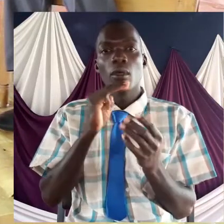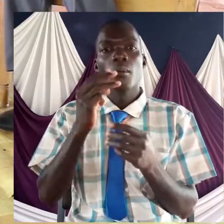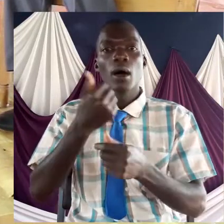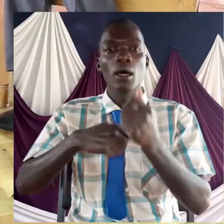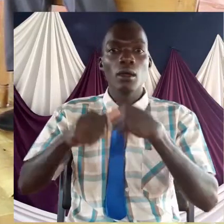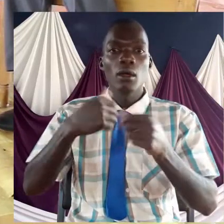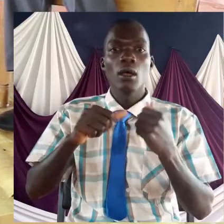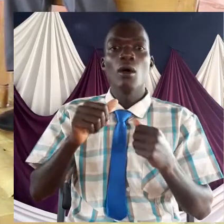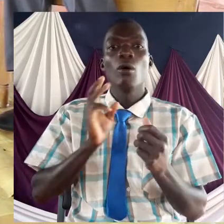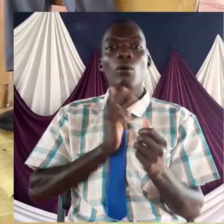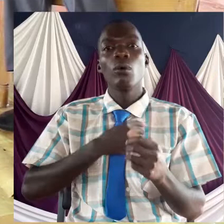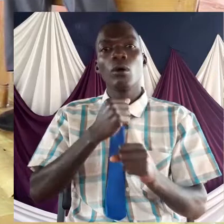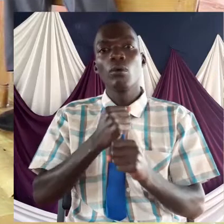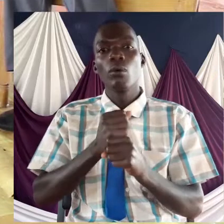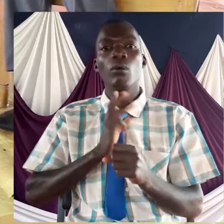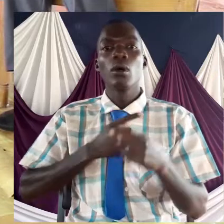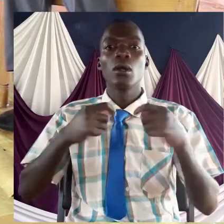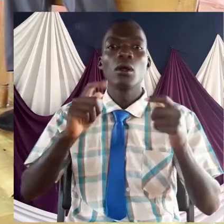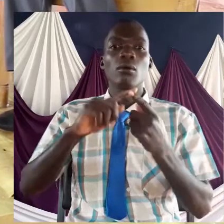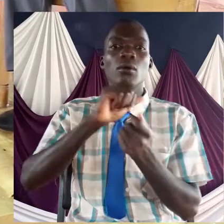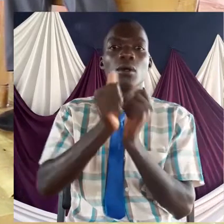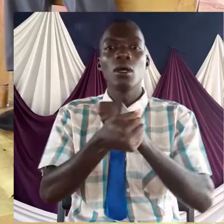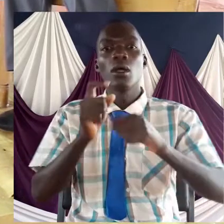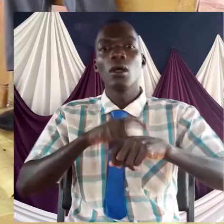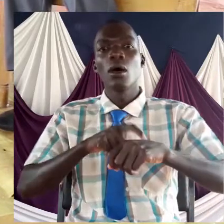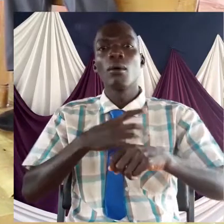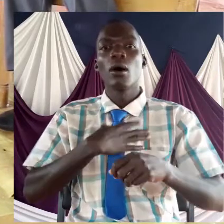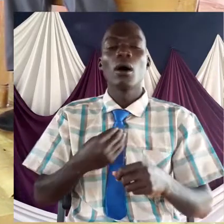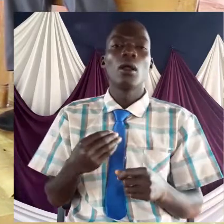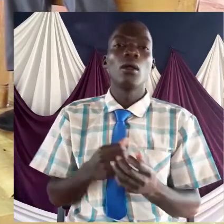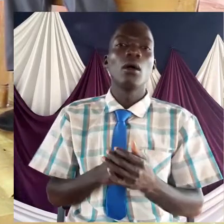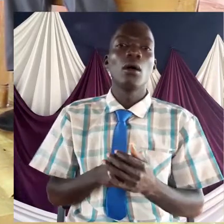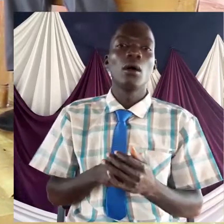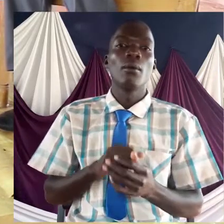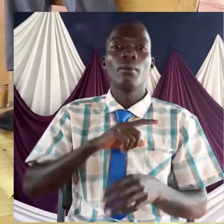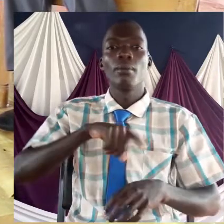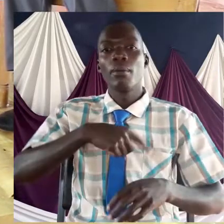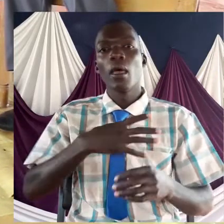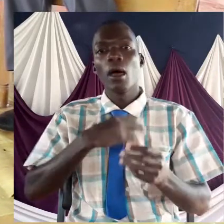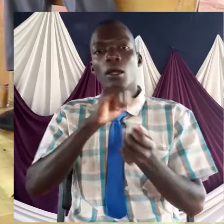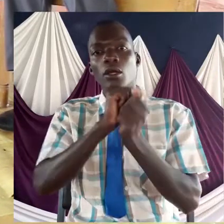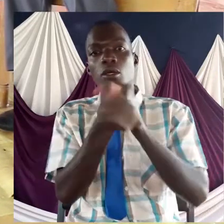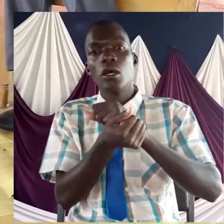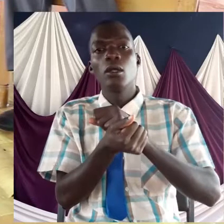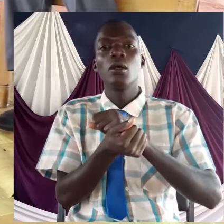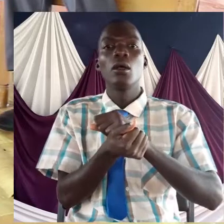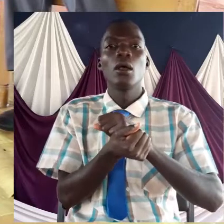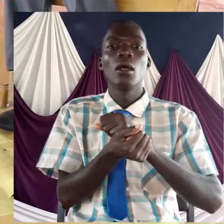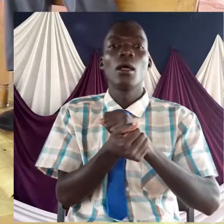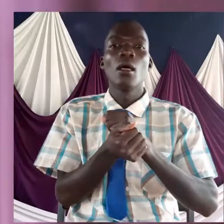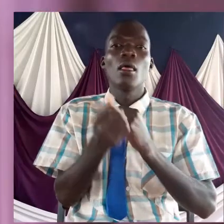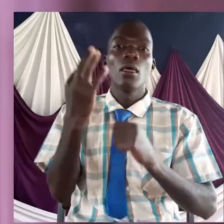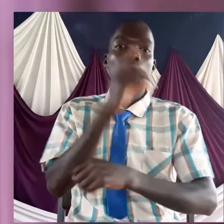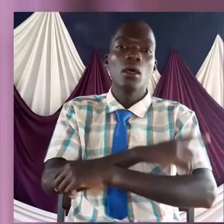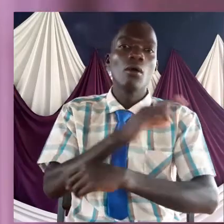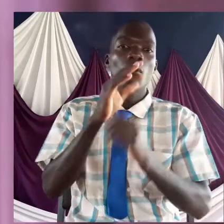activities that they do, they have tried to change times and law. Mm-hmm. And like they are changing the real day of